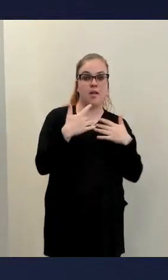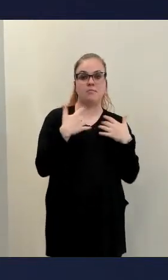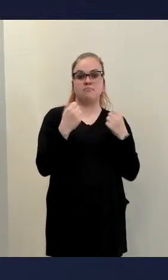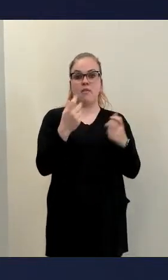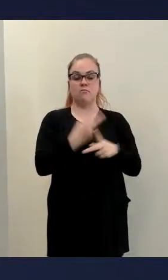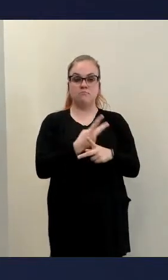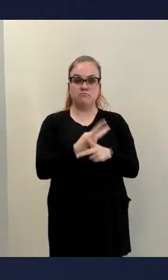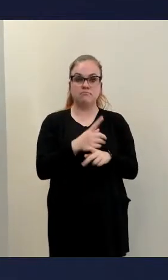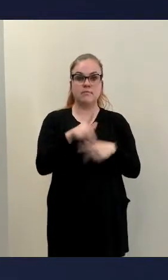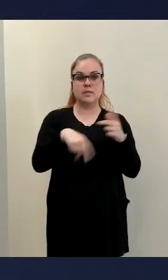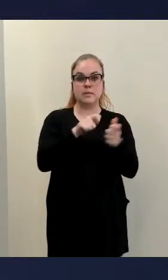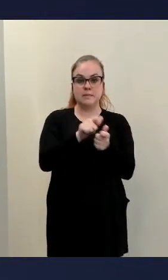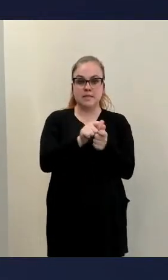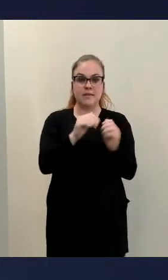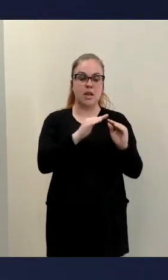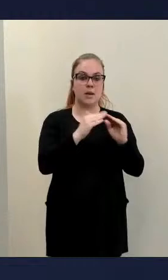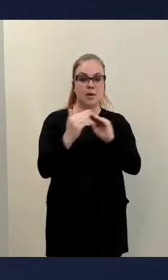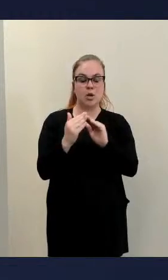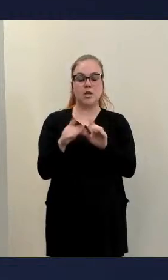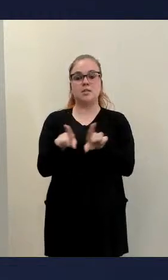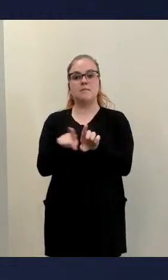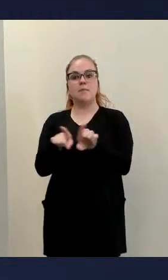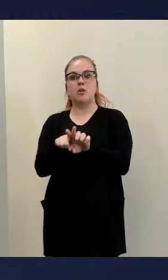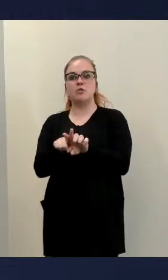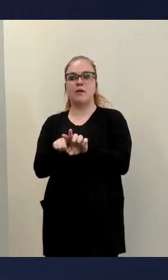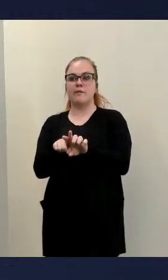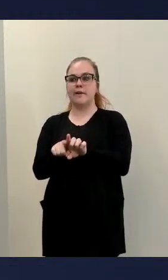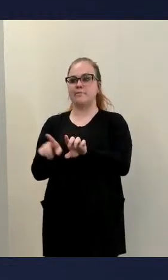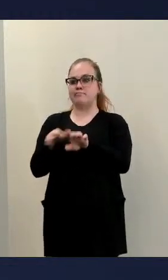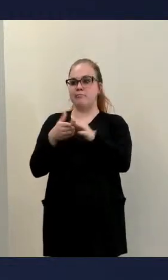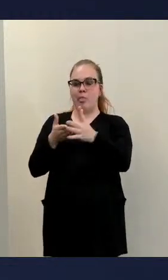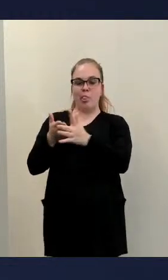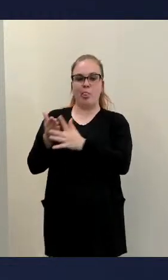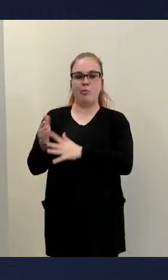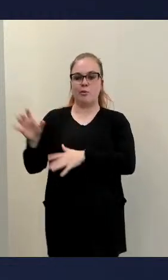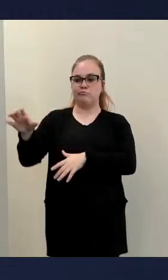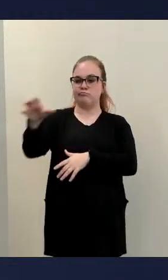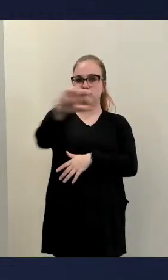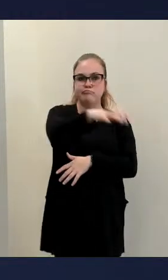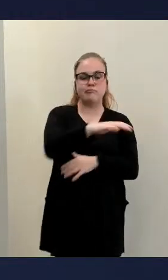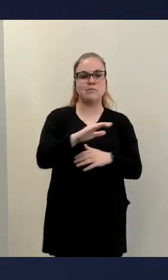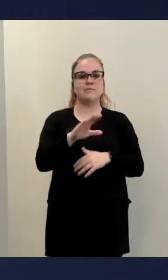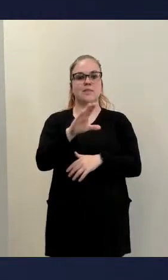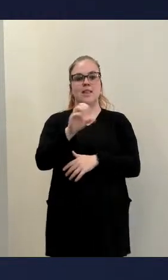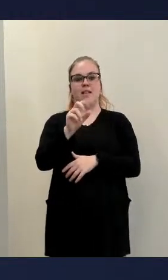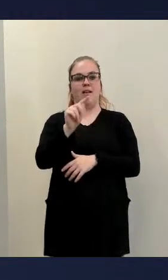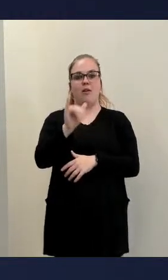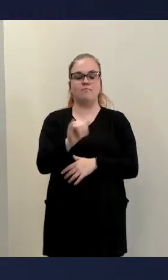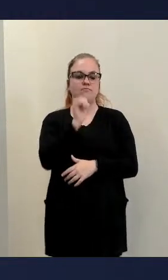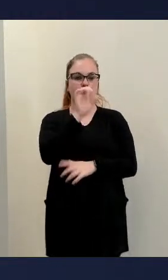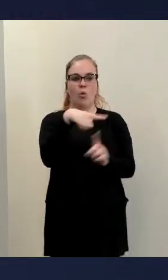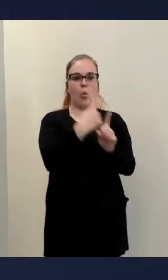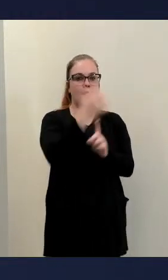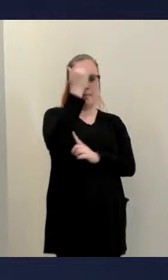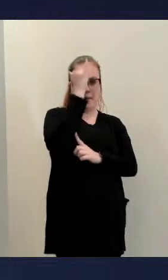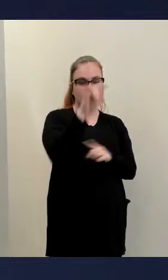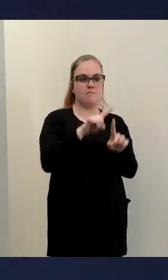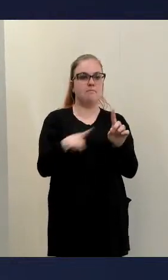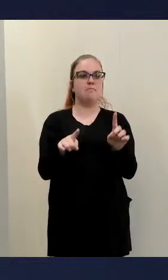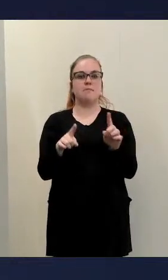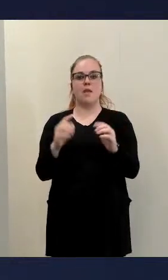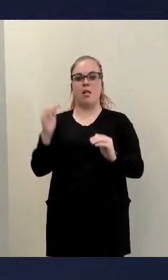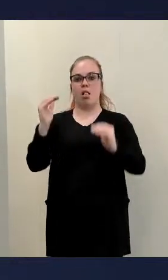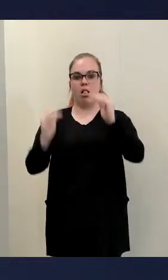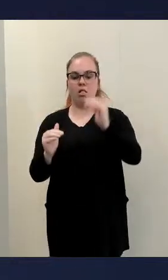certain communities compared to others. And it's all over the county. It's not just an issue that relates just to the city of Buffalo. There are health equity issues